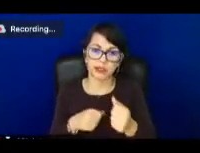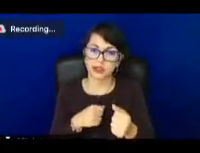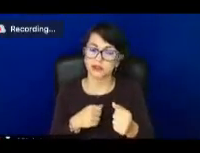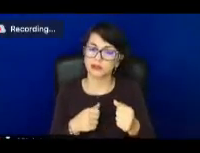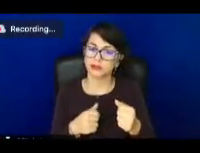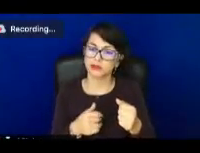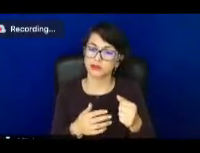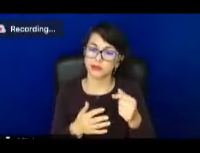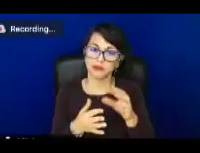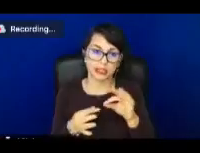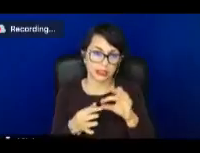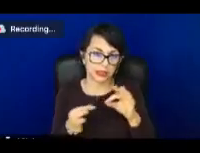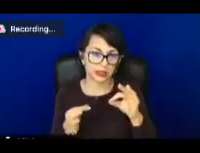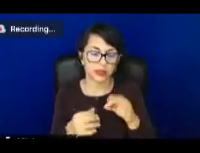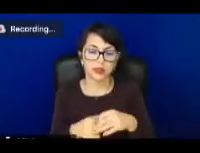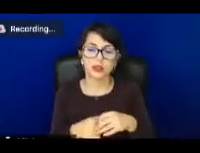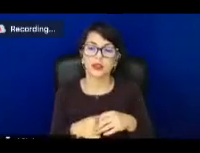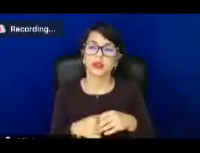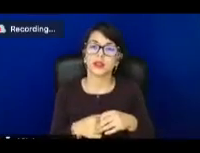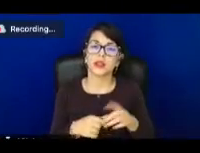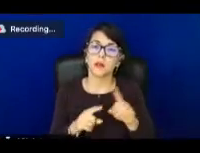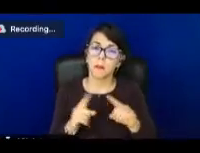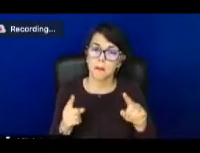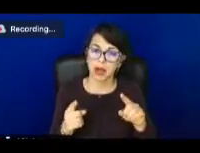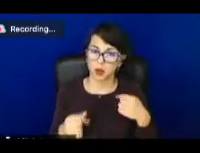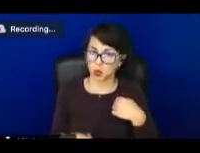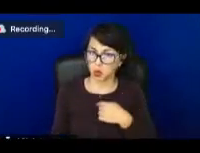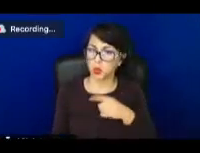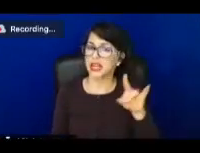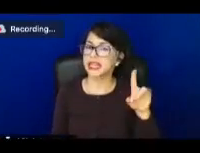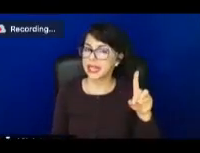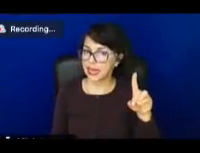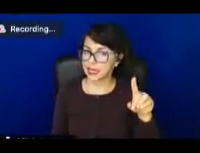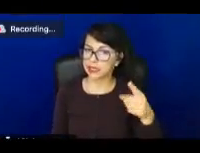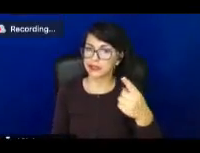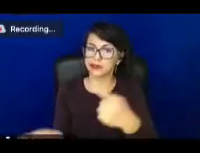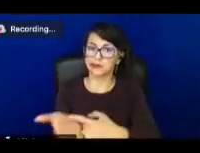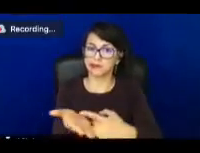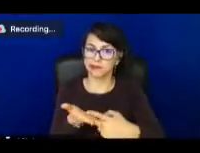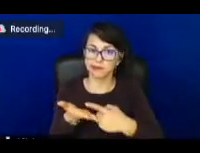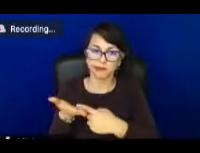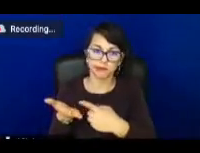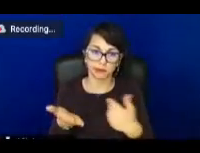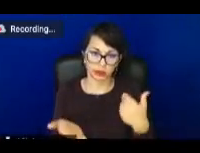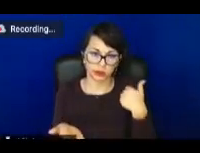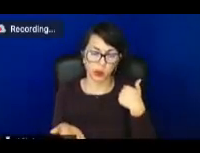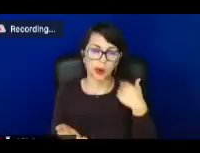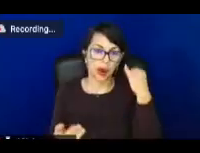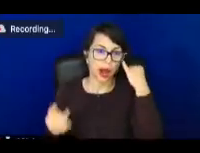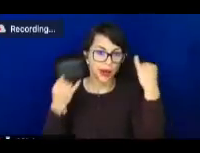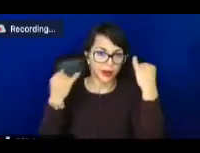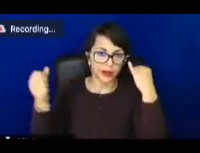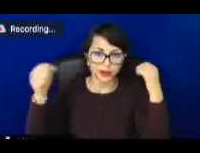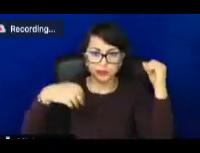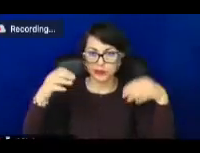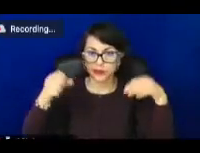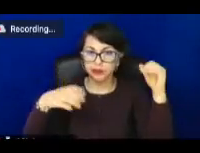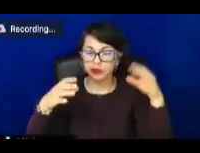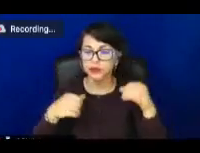were, ideas and approaches to ways we might be able to do